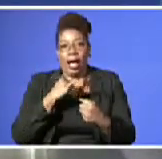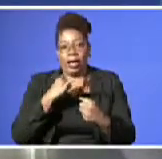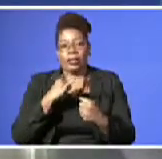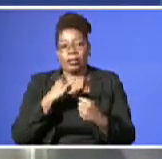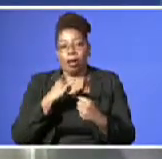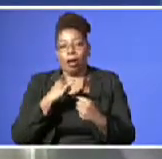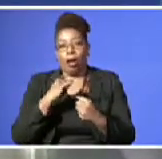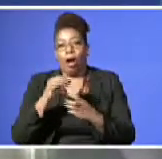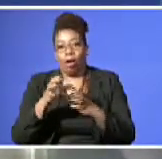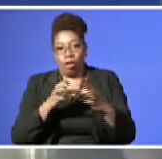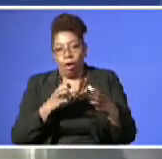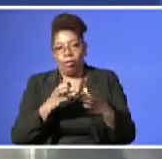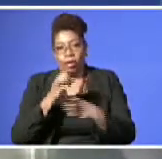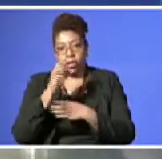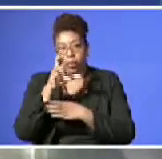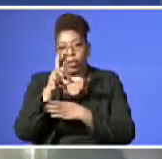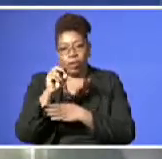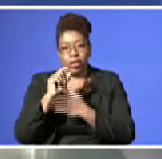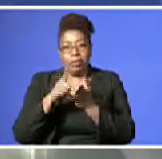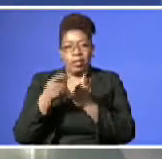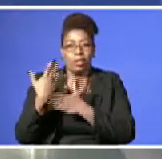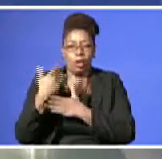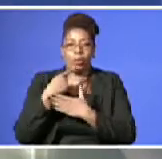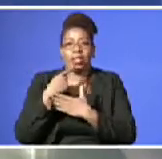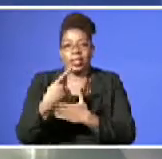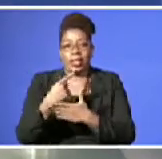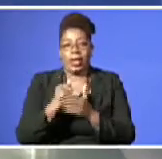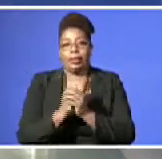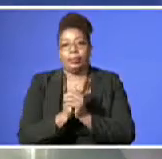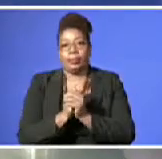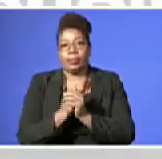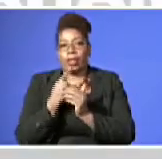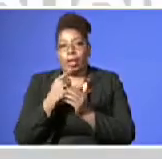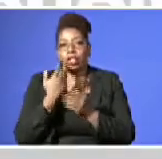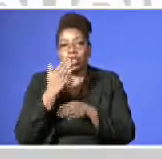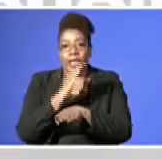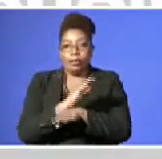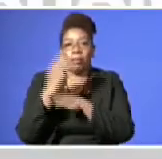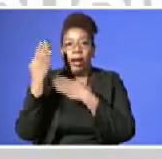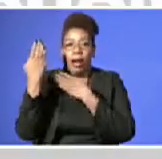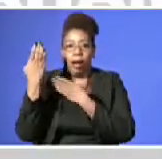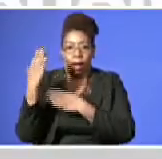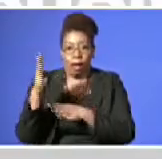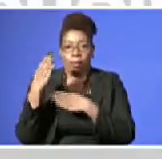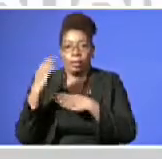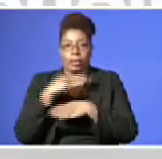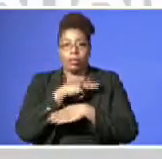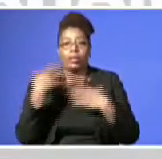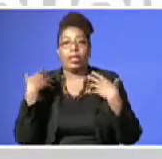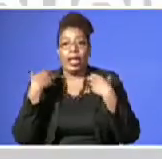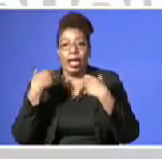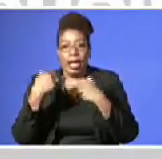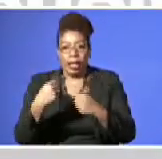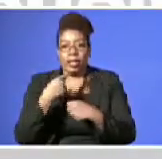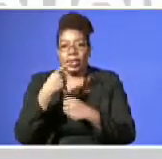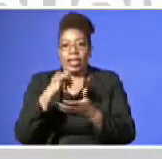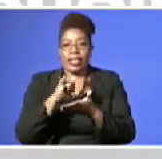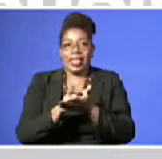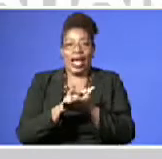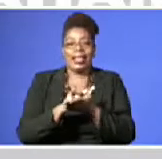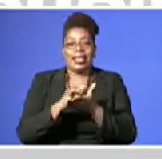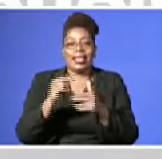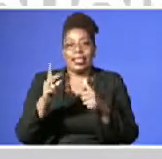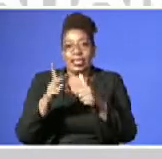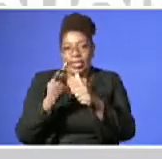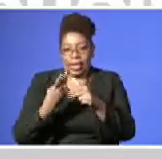an hour ago. What do they have to say? Well, good evening, Keishla, and good evening, Bahamas. Ministry of Health officials say that the second wave